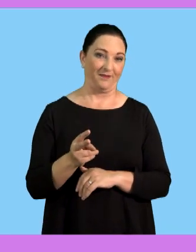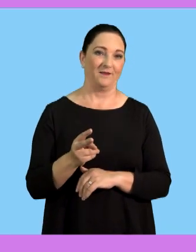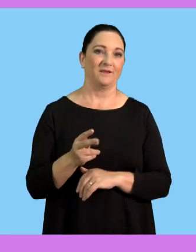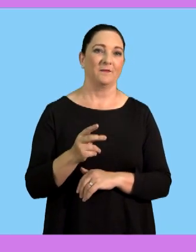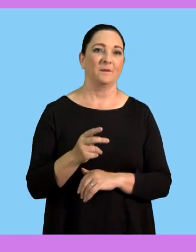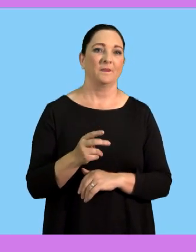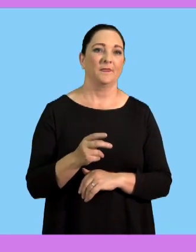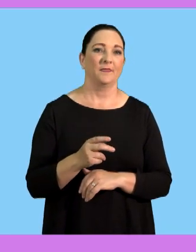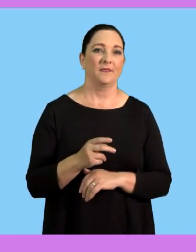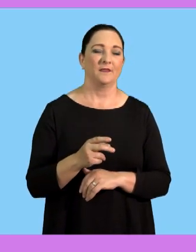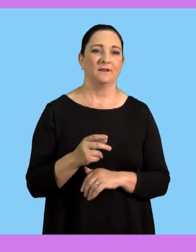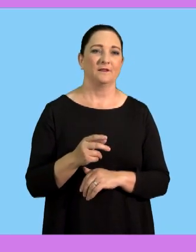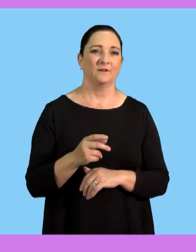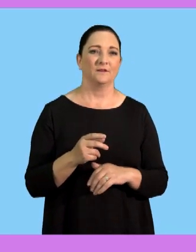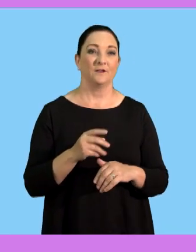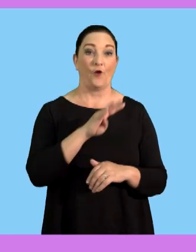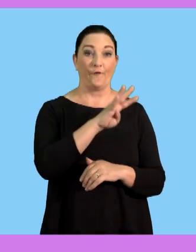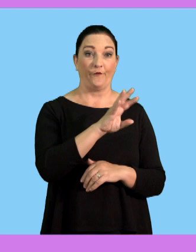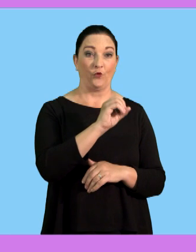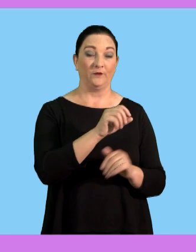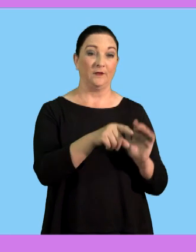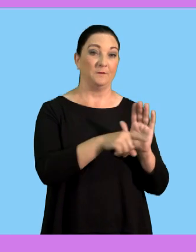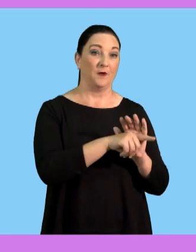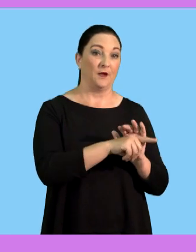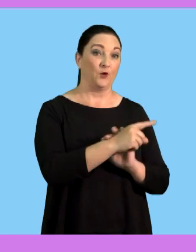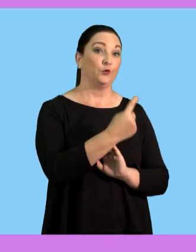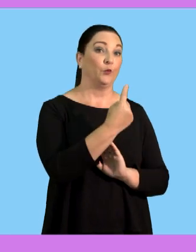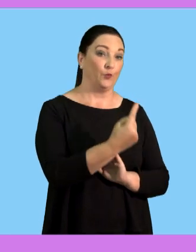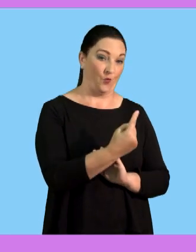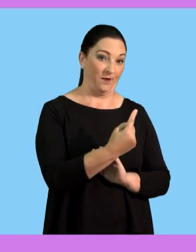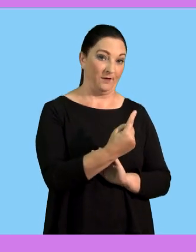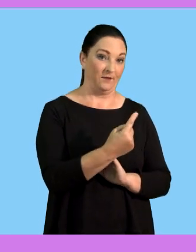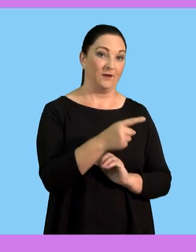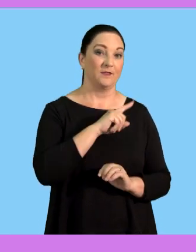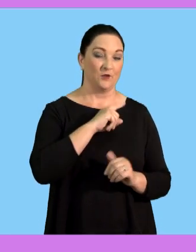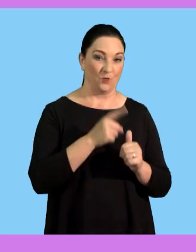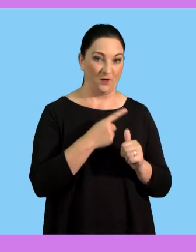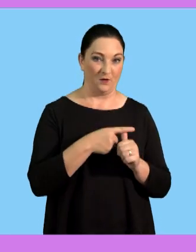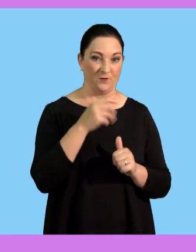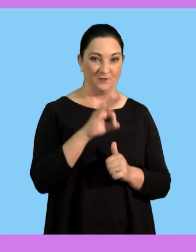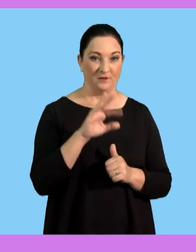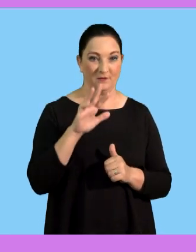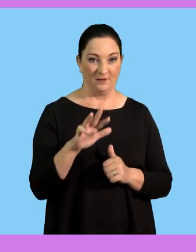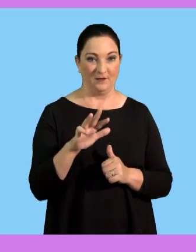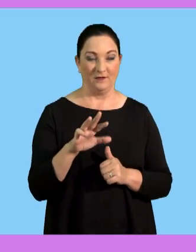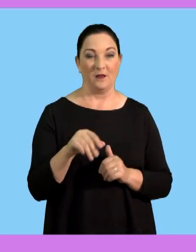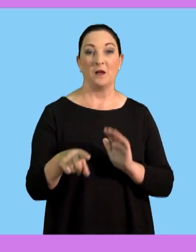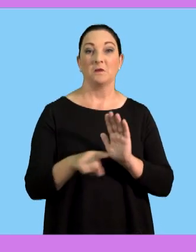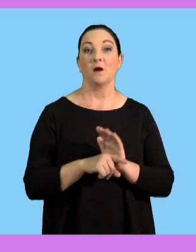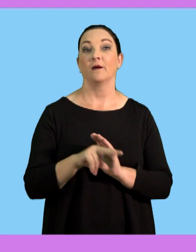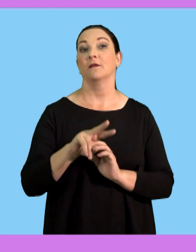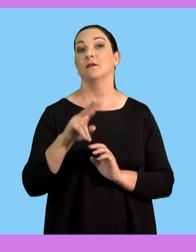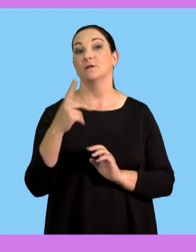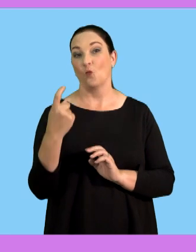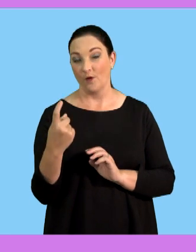again. So basically, let me just fix this. So 40 minus the first one gave us 39, minus